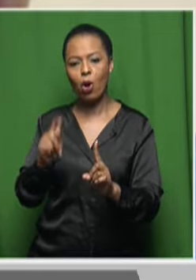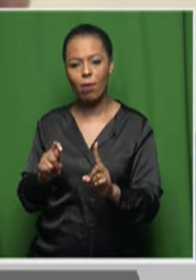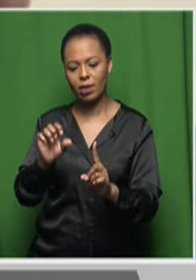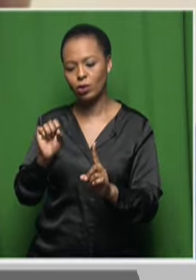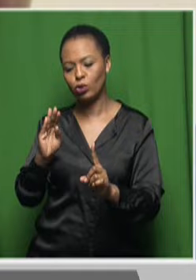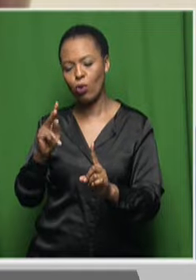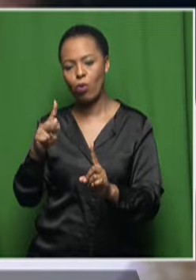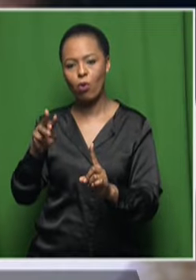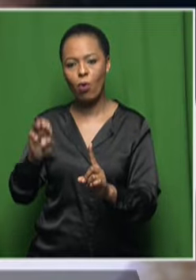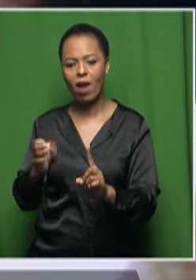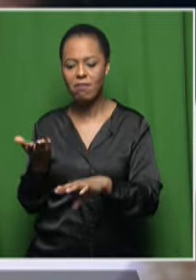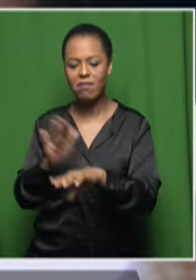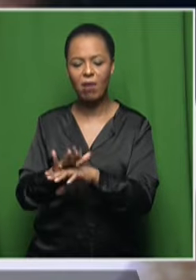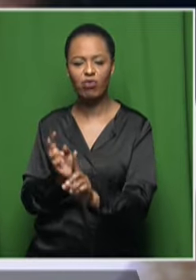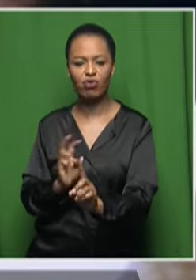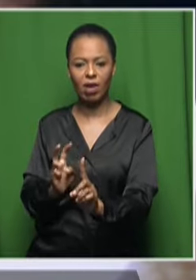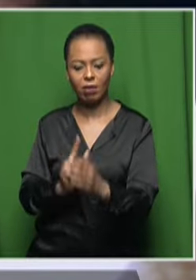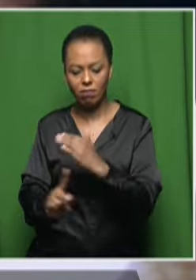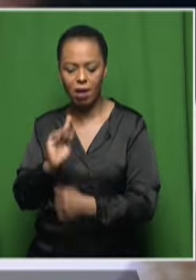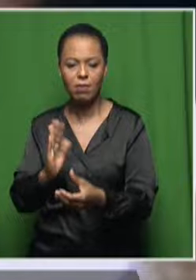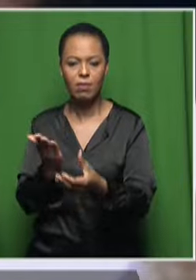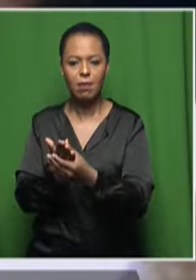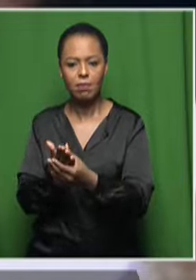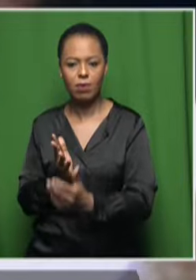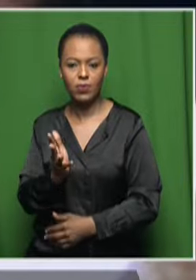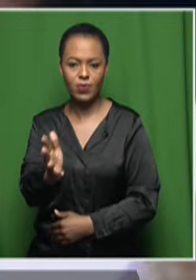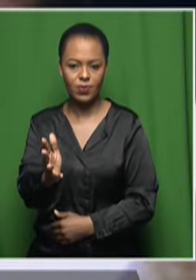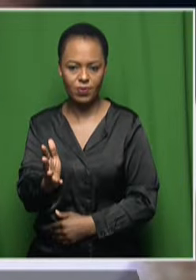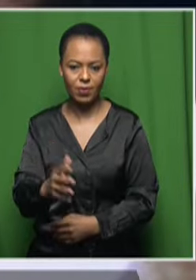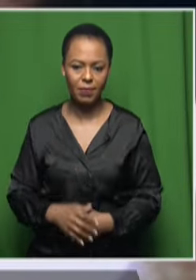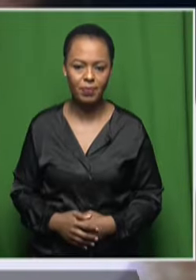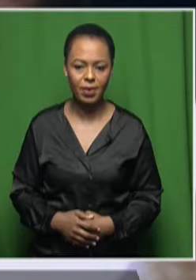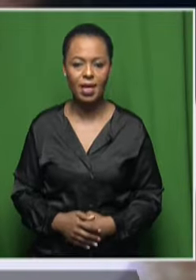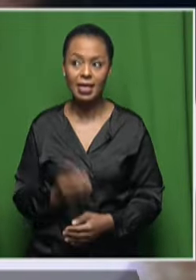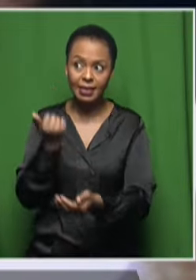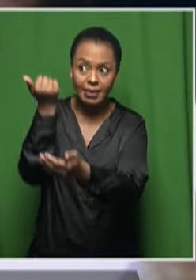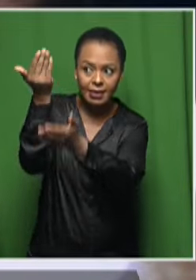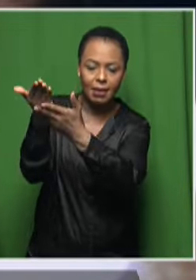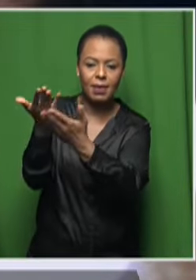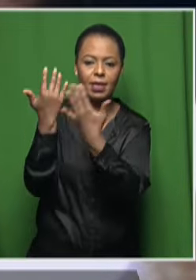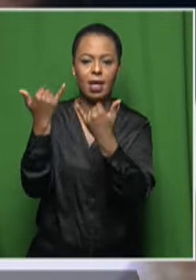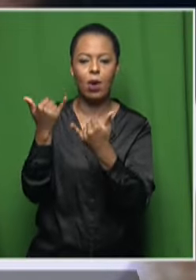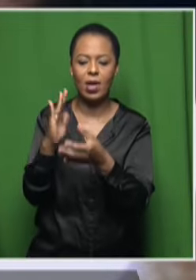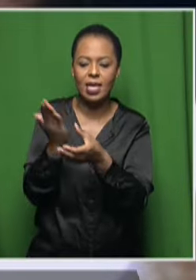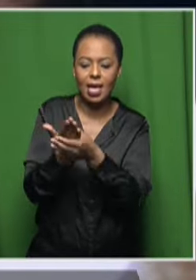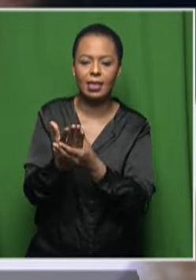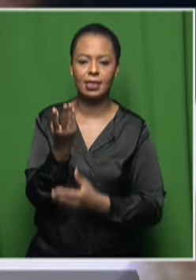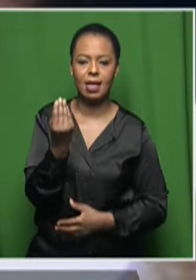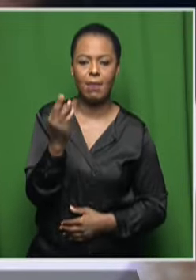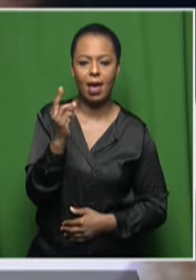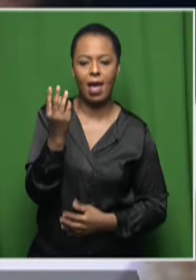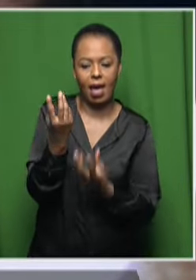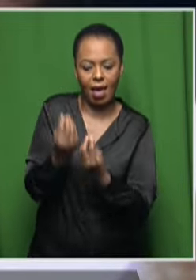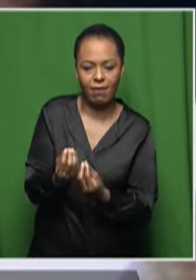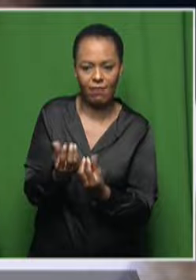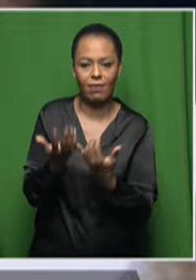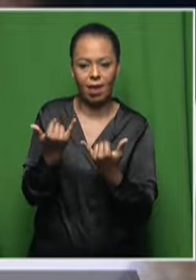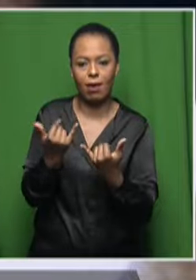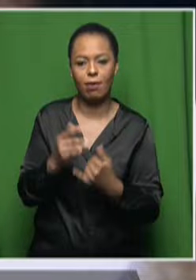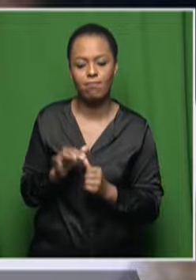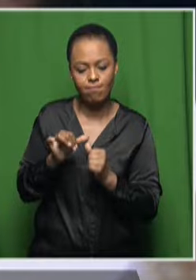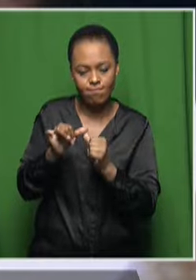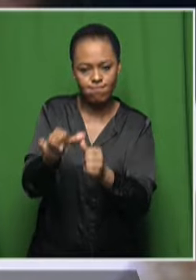your time. So obviously this has already been submitted. They do have a case number, so this is something that is going to